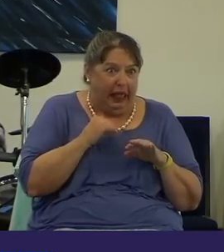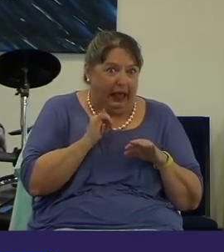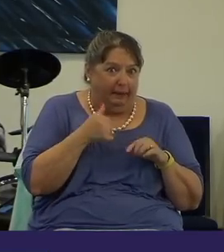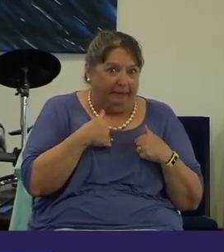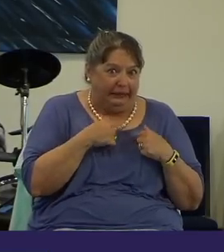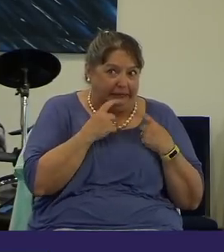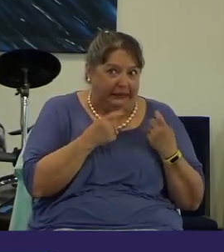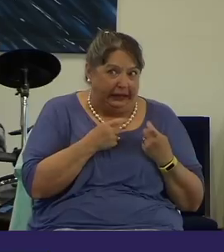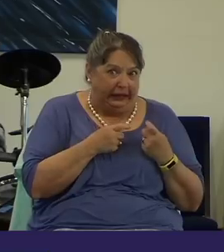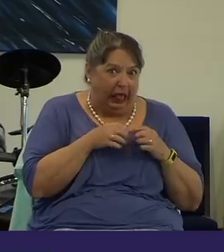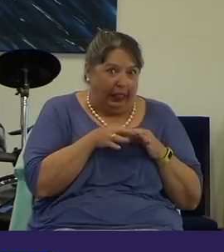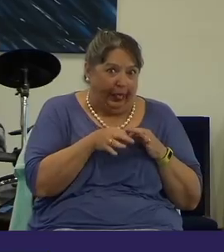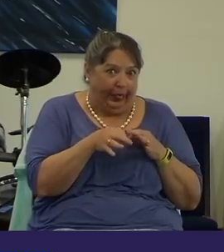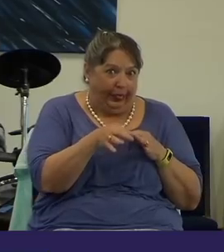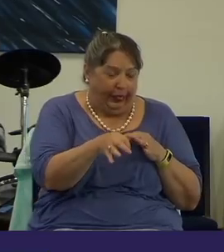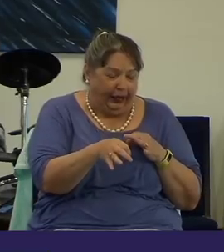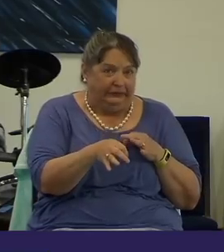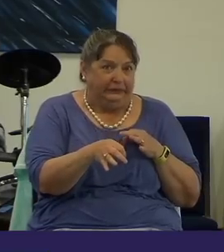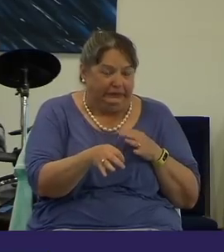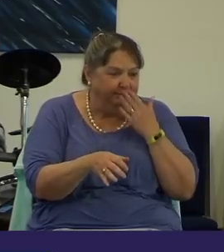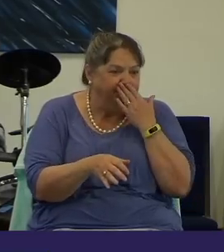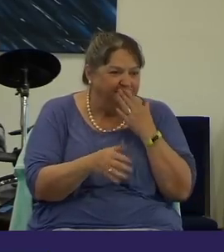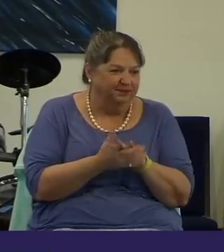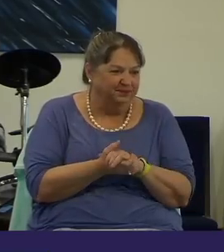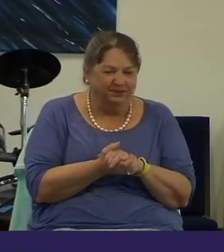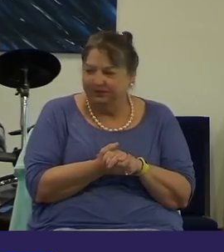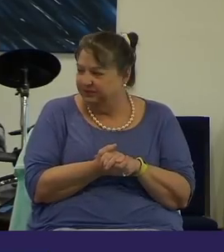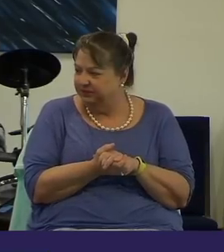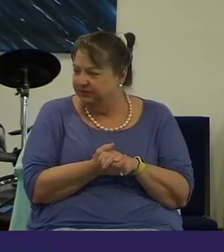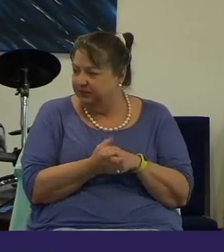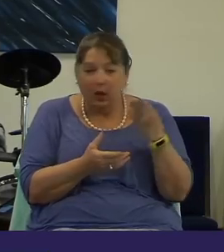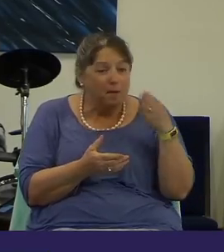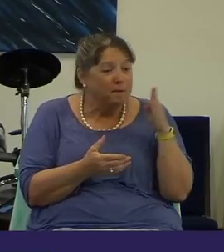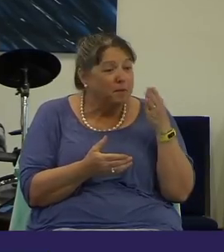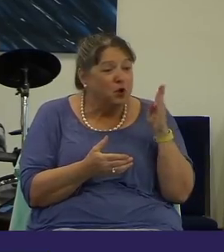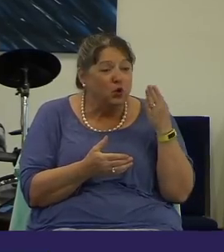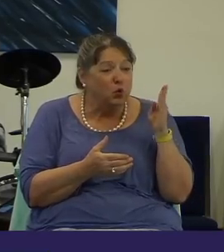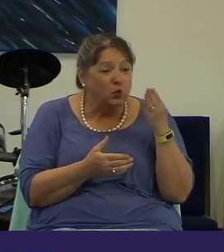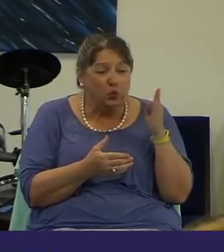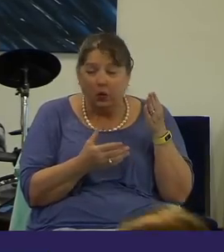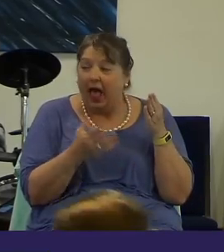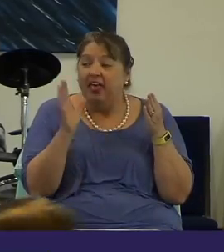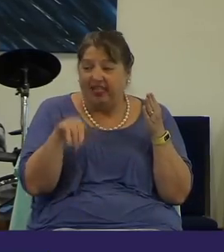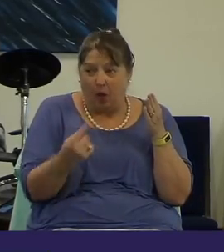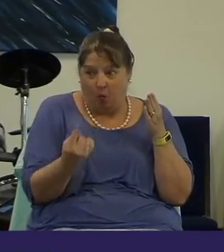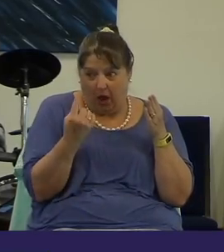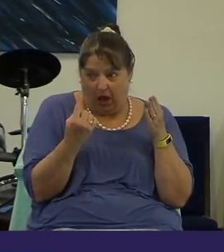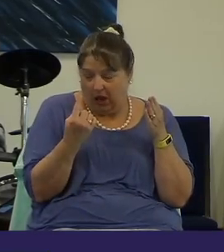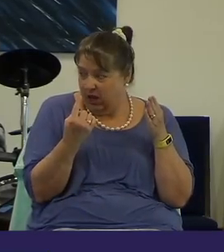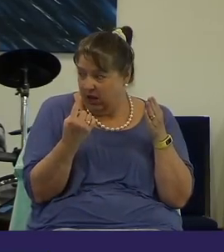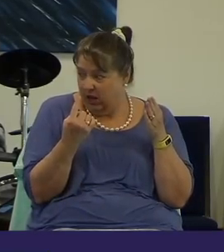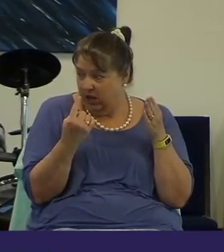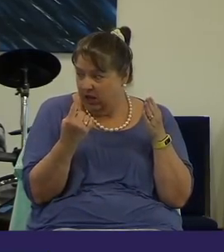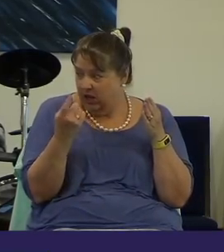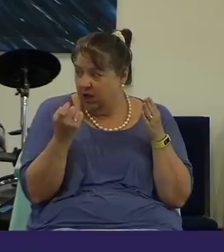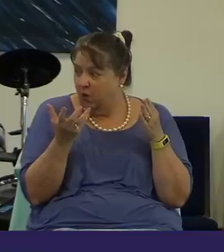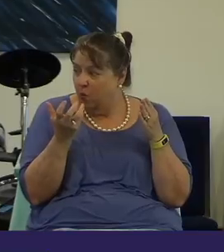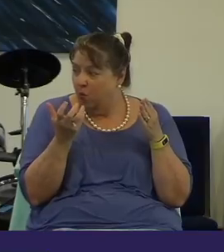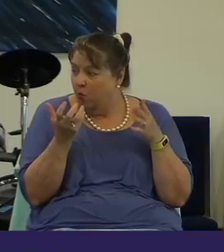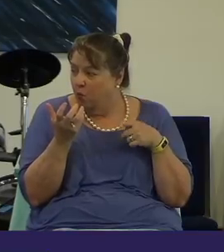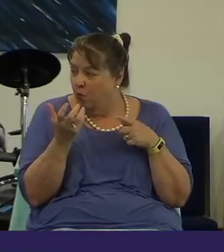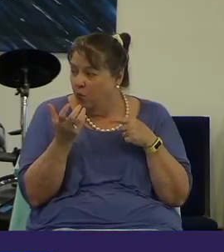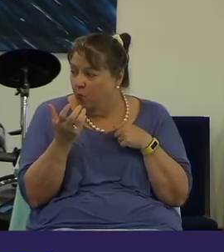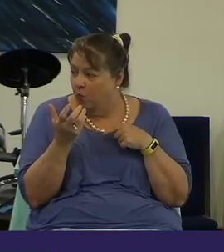I want blue. You want blue. You want this blue or that blue? That blue. This blue. Okay. And what color would